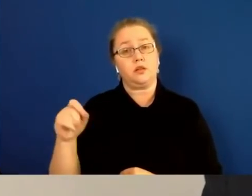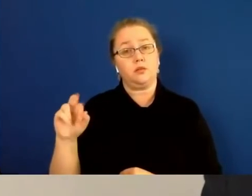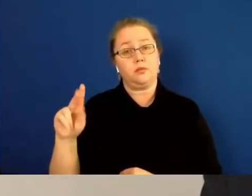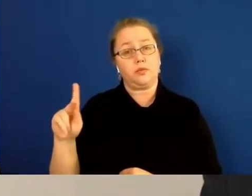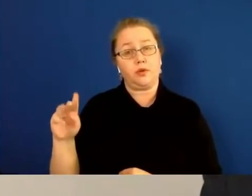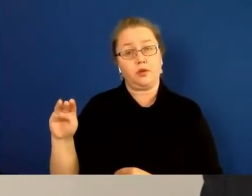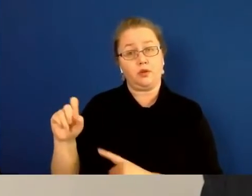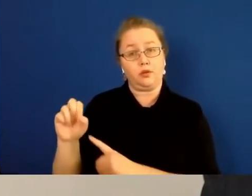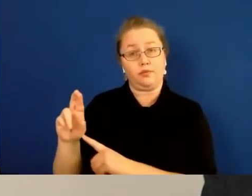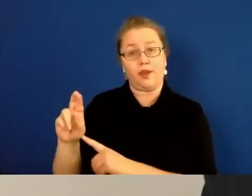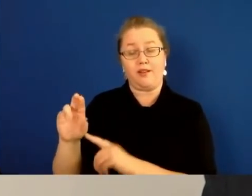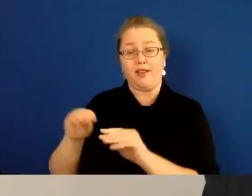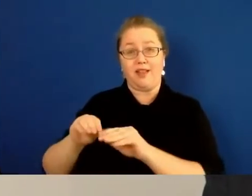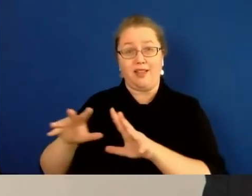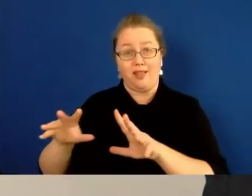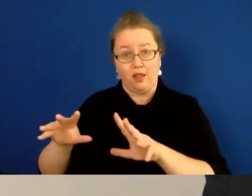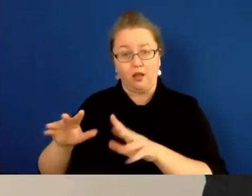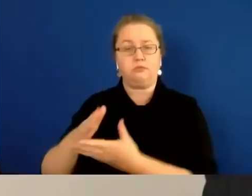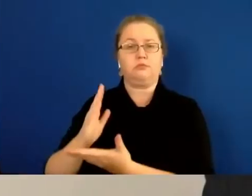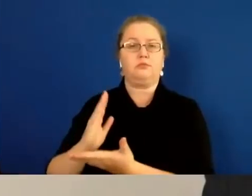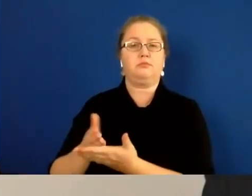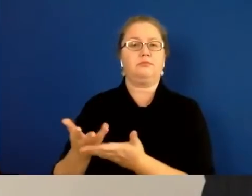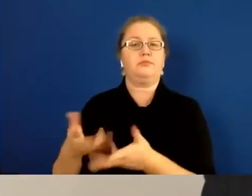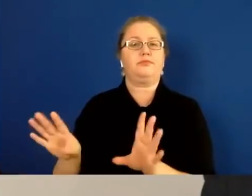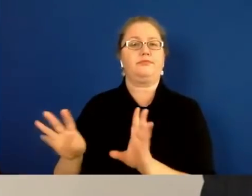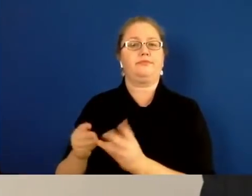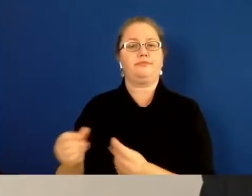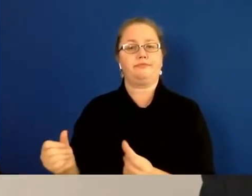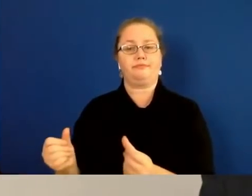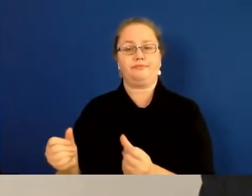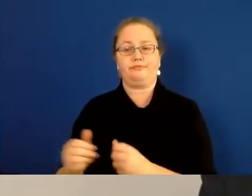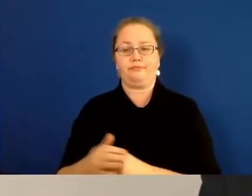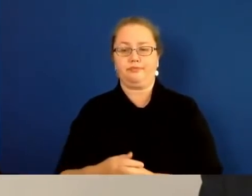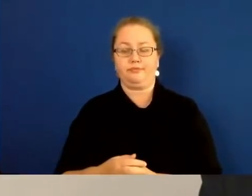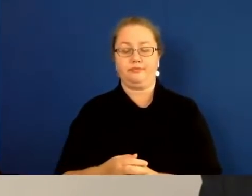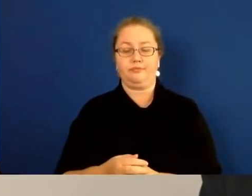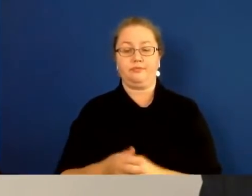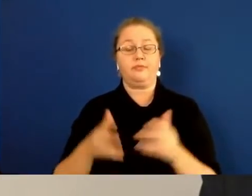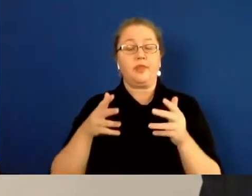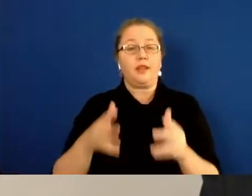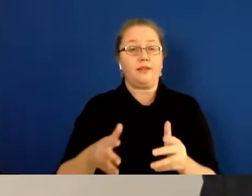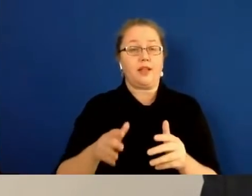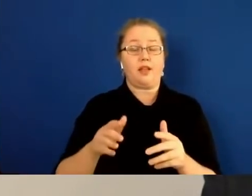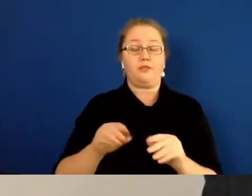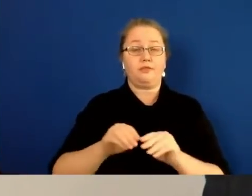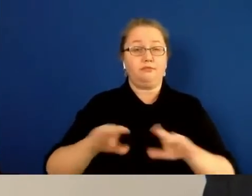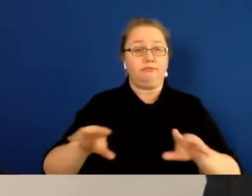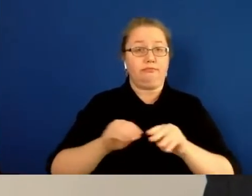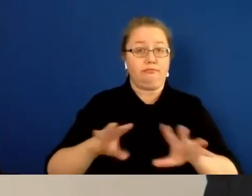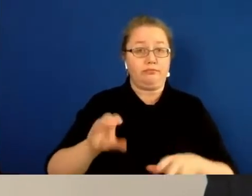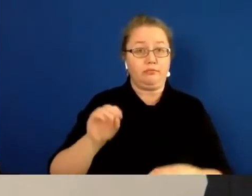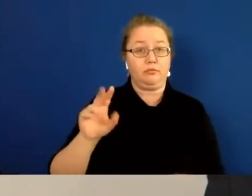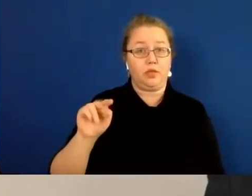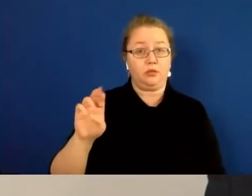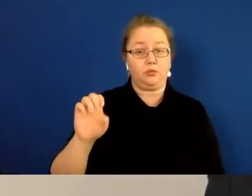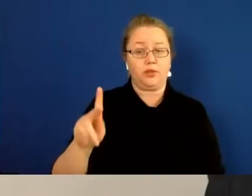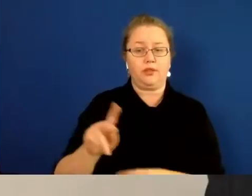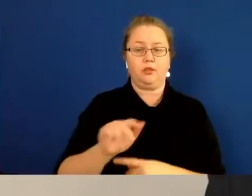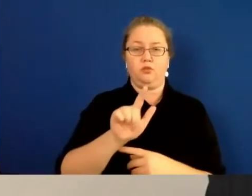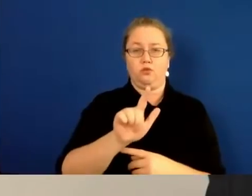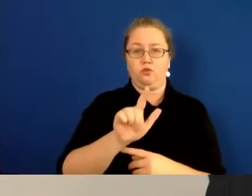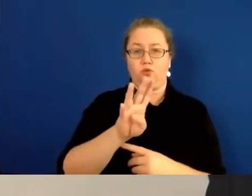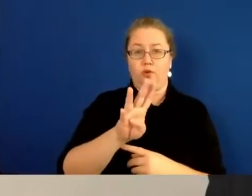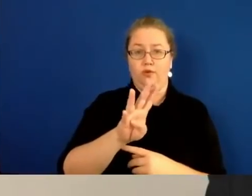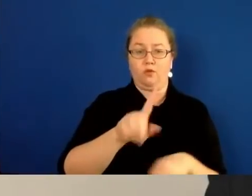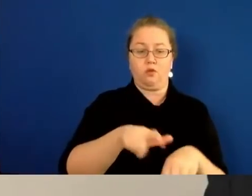it's been a single healthcare worker that was identified early. And I think that is, again, a reflection of the important work that we're doing in